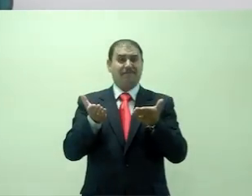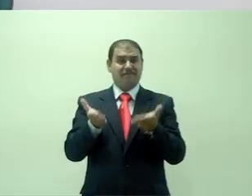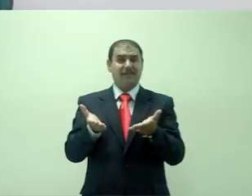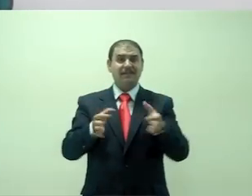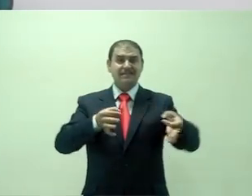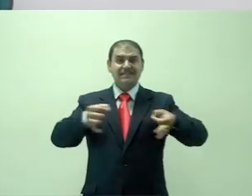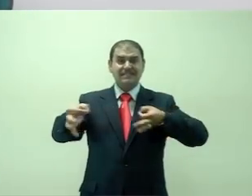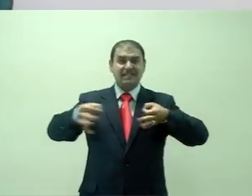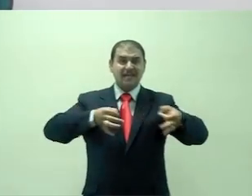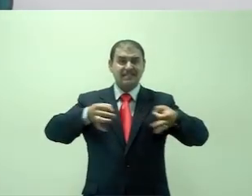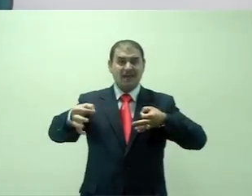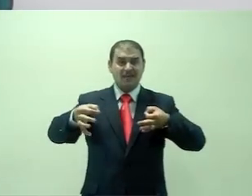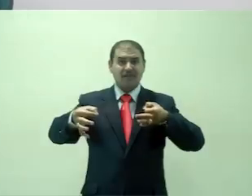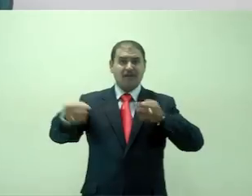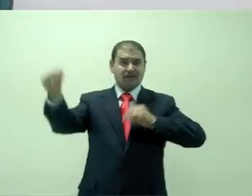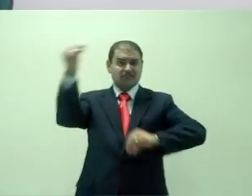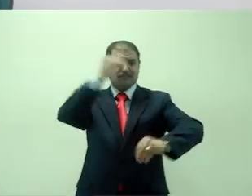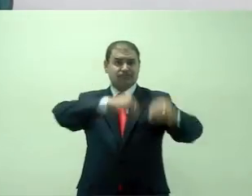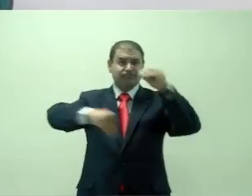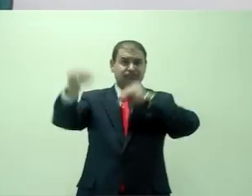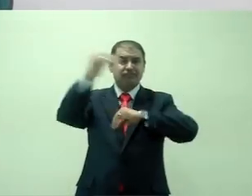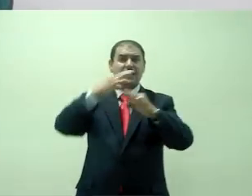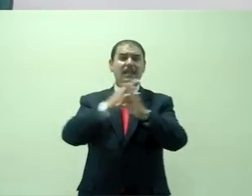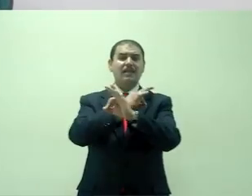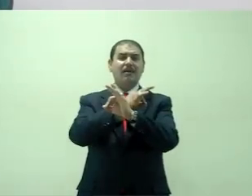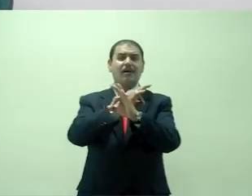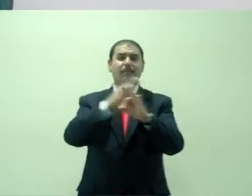inclusion and early intervention at a young age.